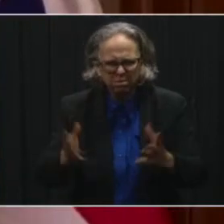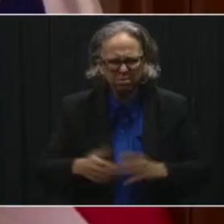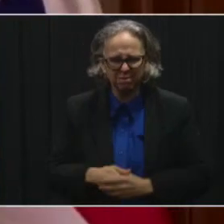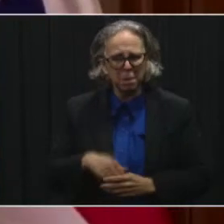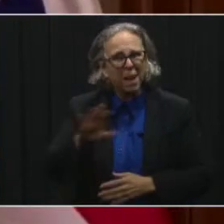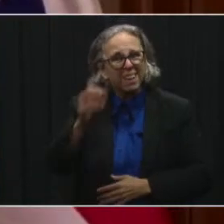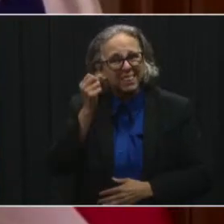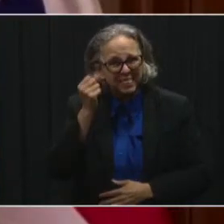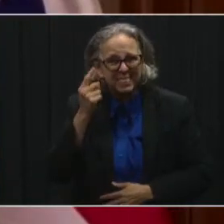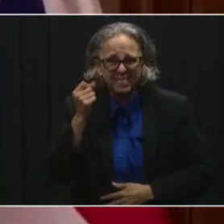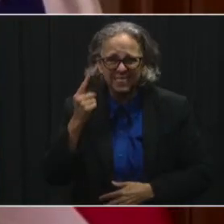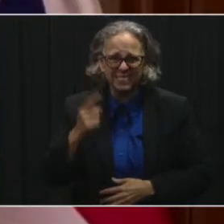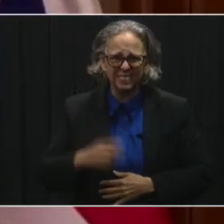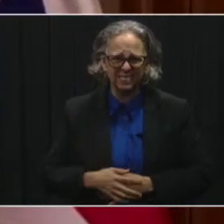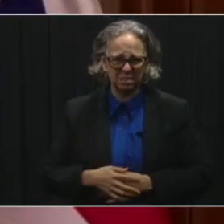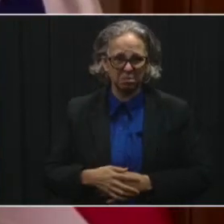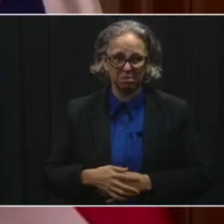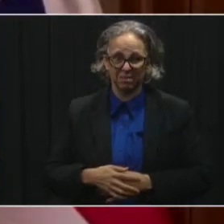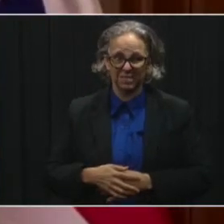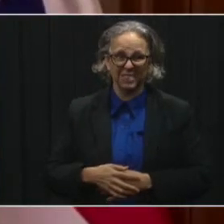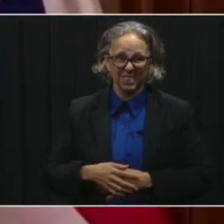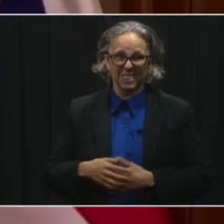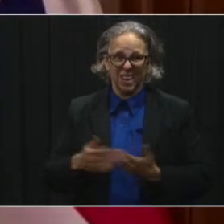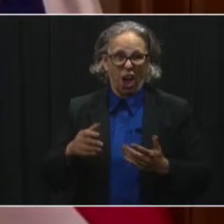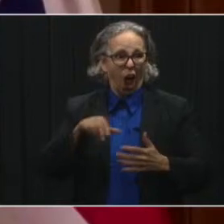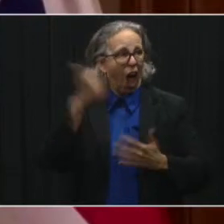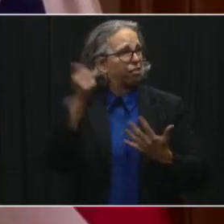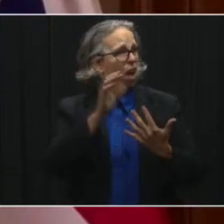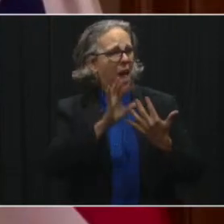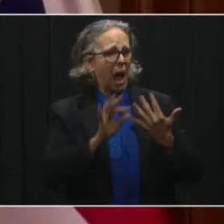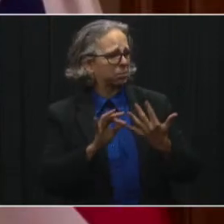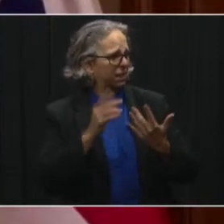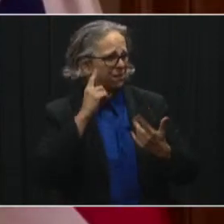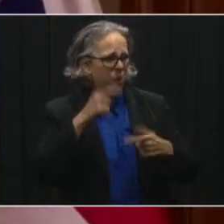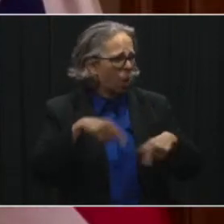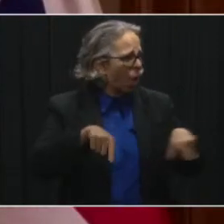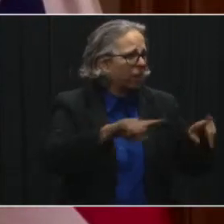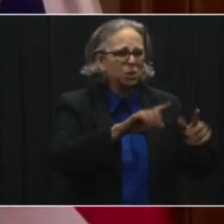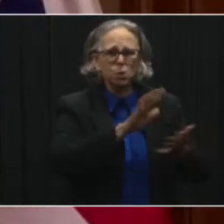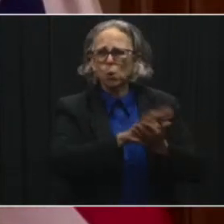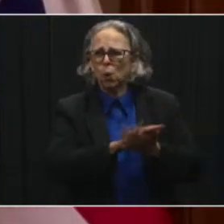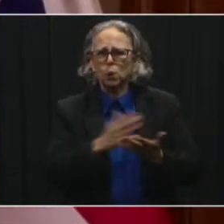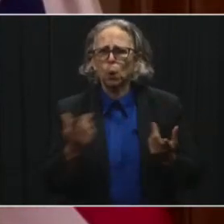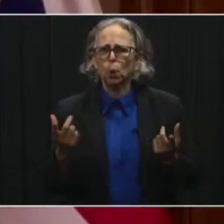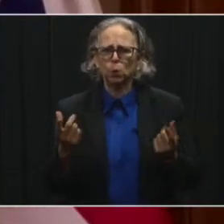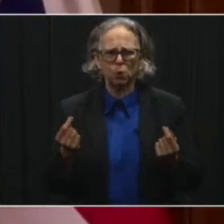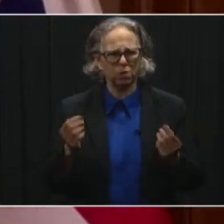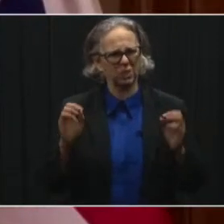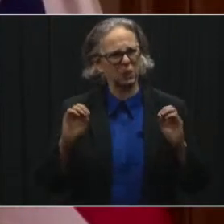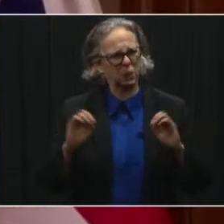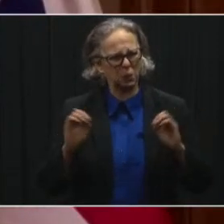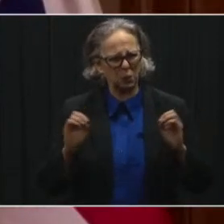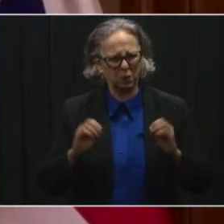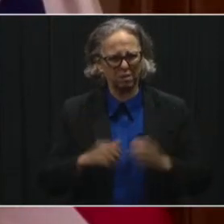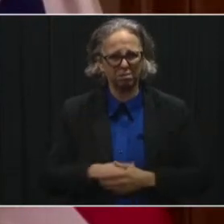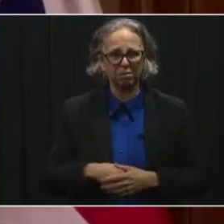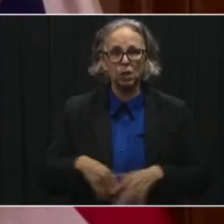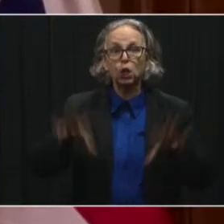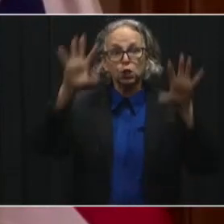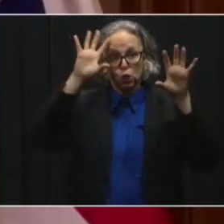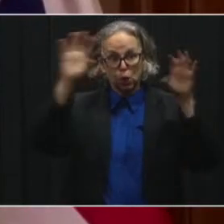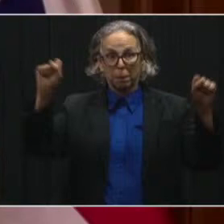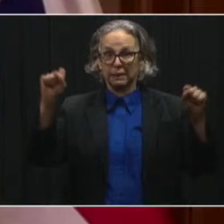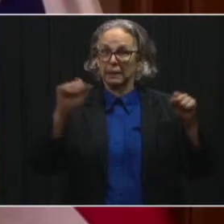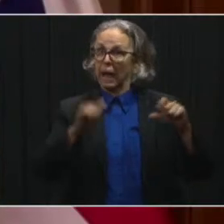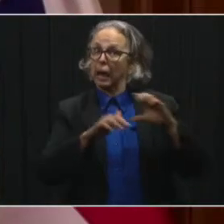viable alternative for these schools. Most superintendents have my email, and I'm getting